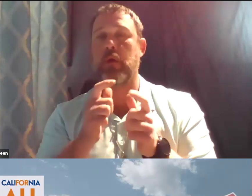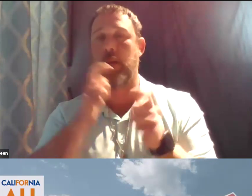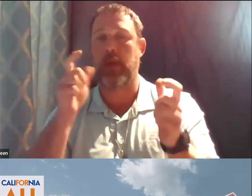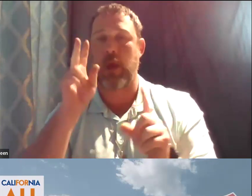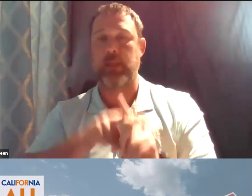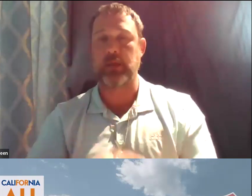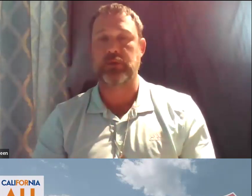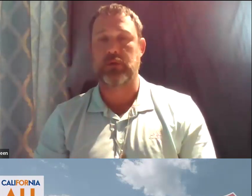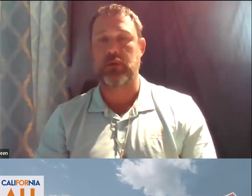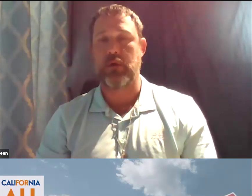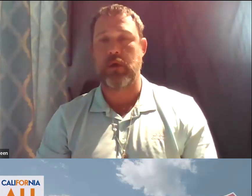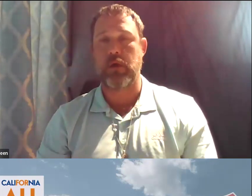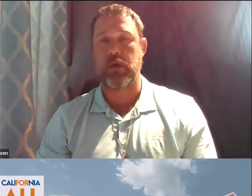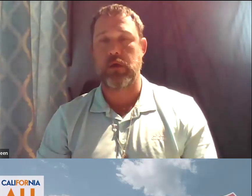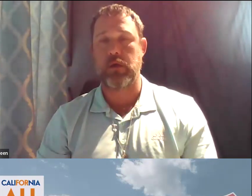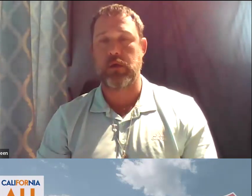application.